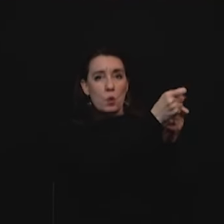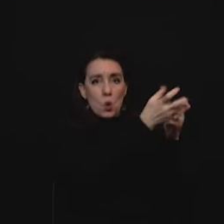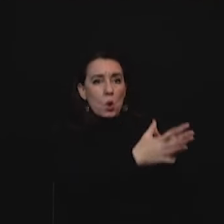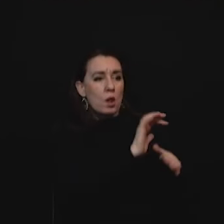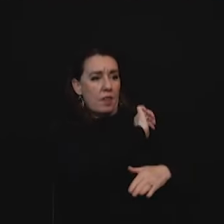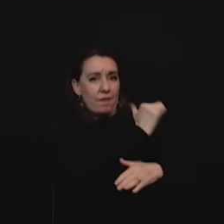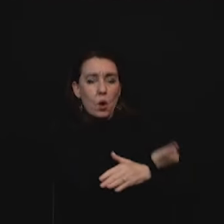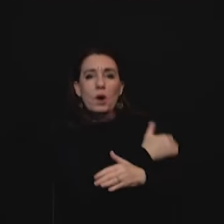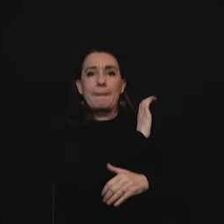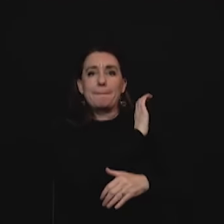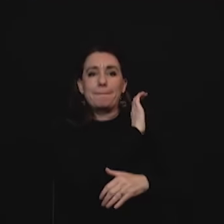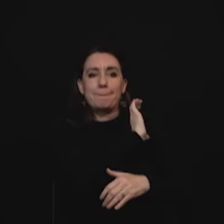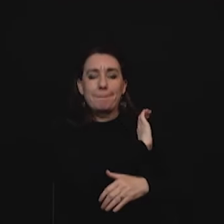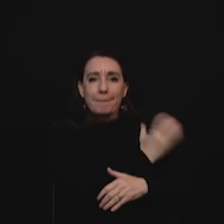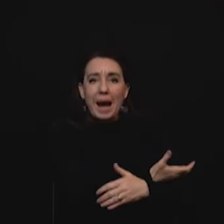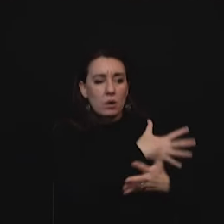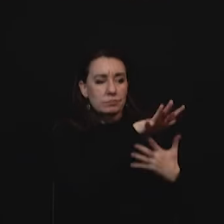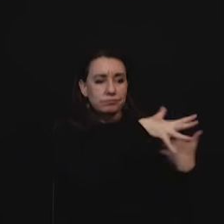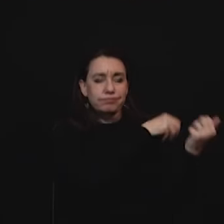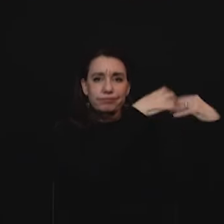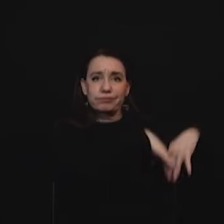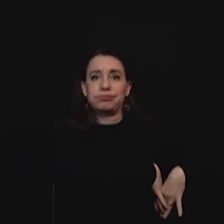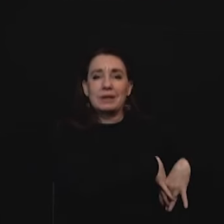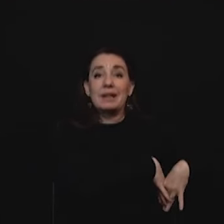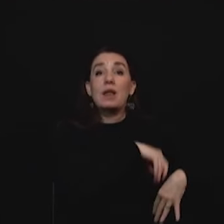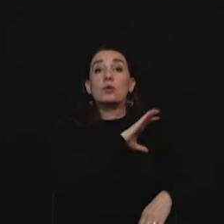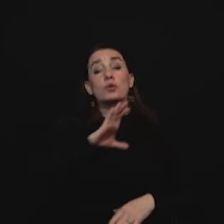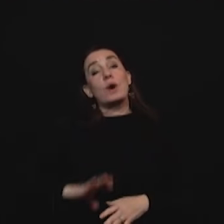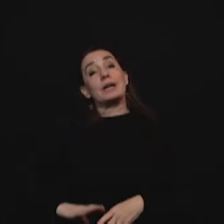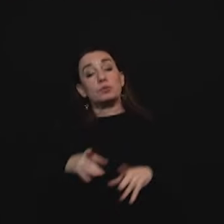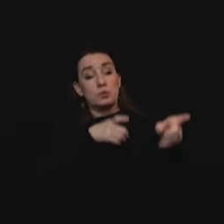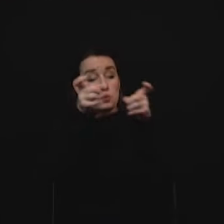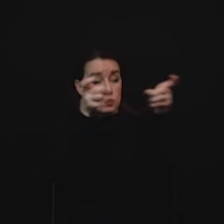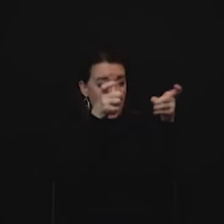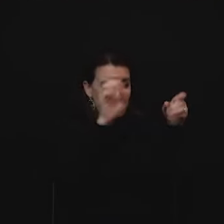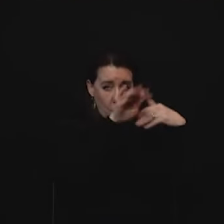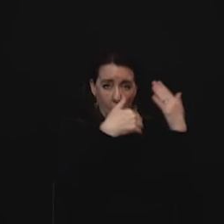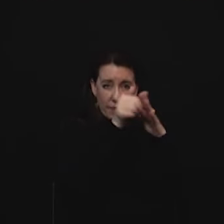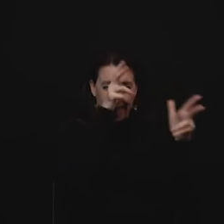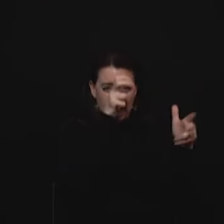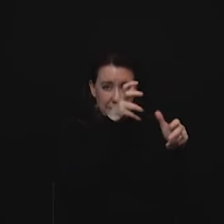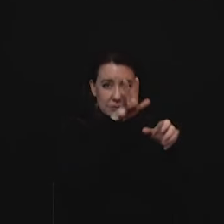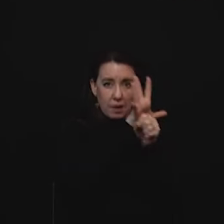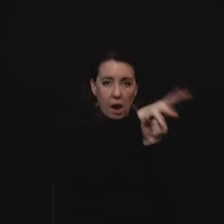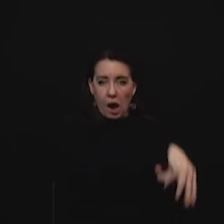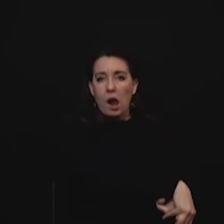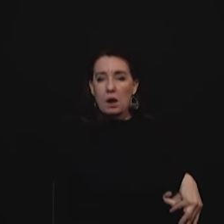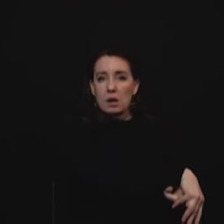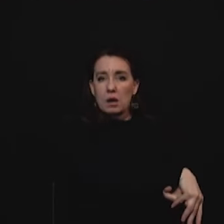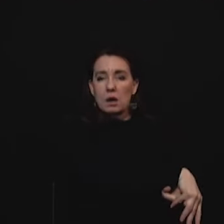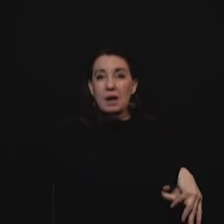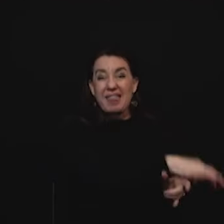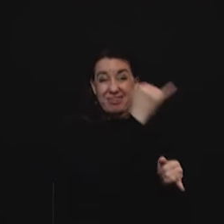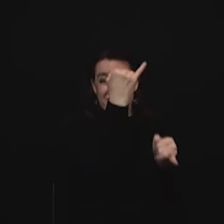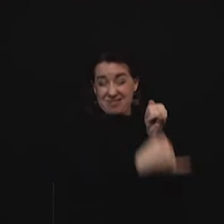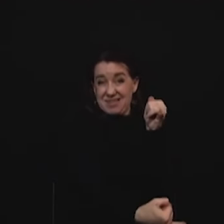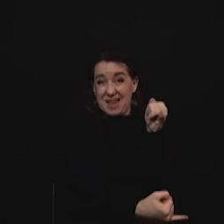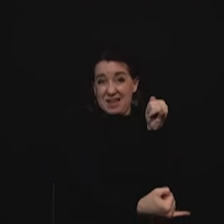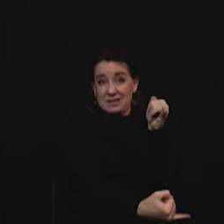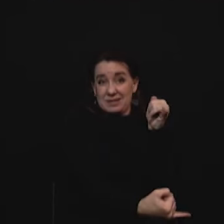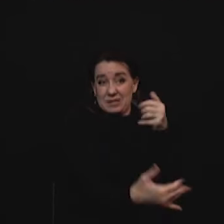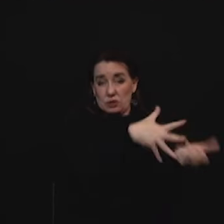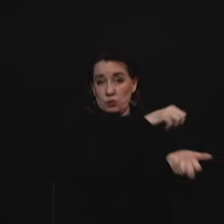authority and power. For Christ must reign until he humbles all his enemies beneath his feet. And the last enemy to